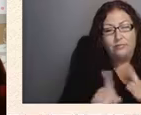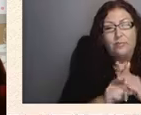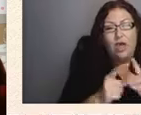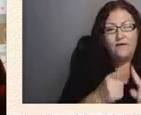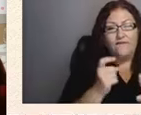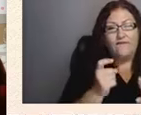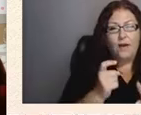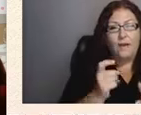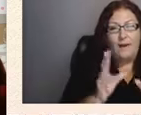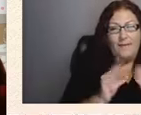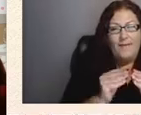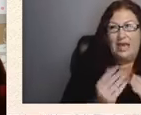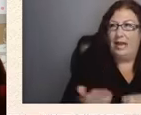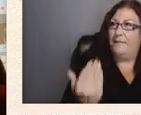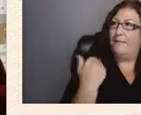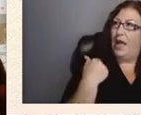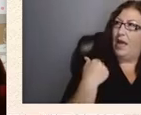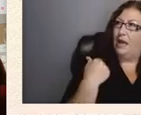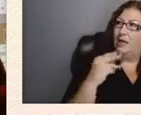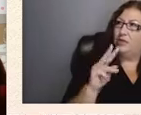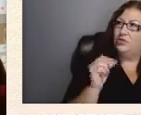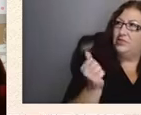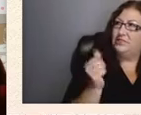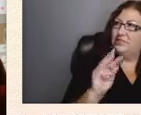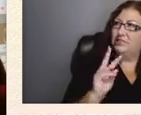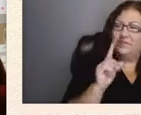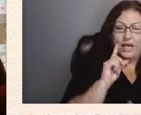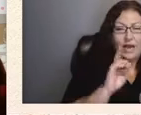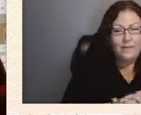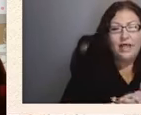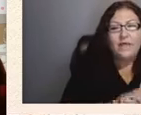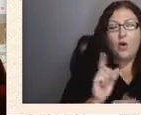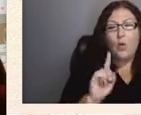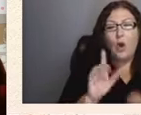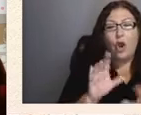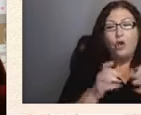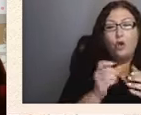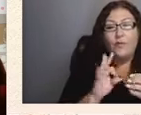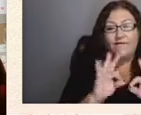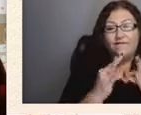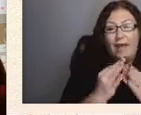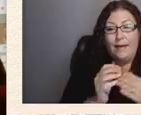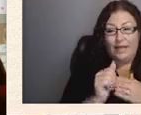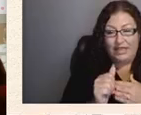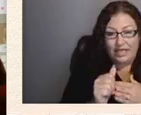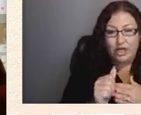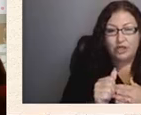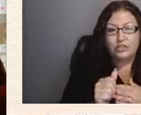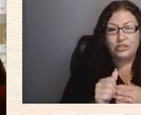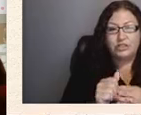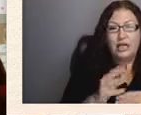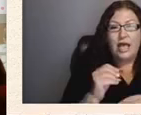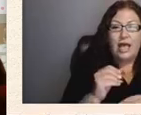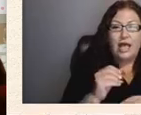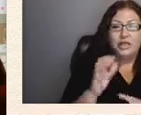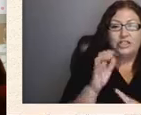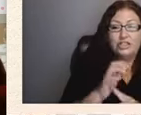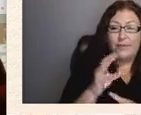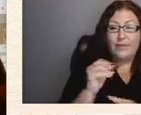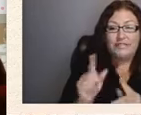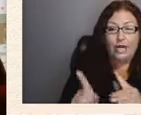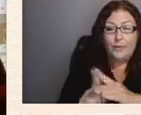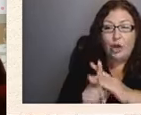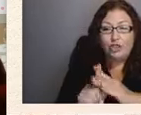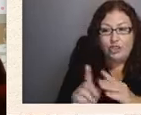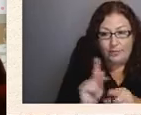in 2016, I believe, where a group of family leaders and champions and emerging professionals came together, and